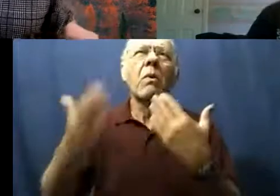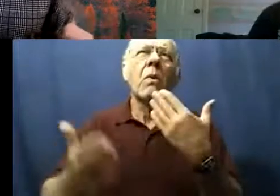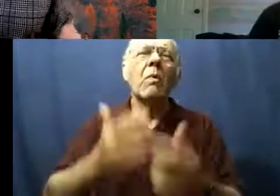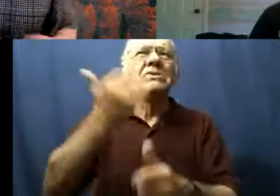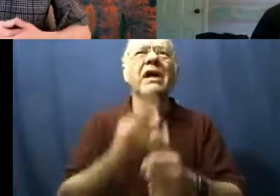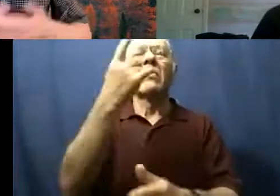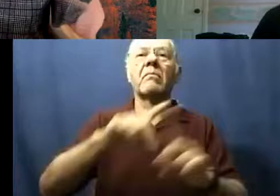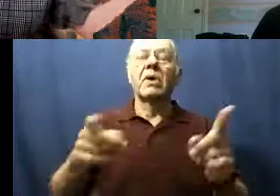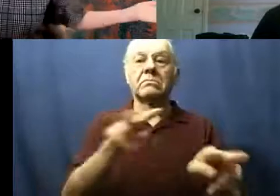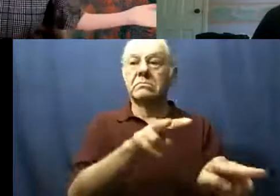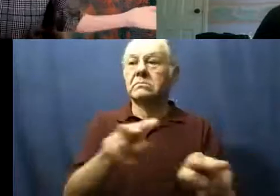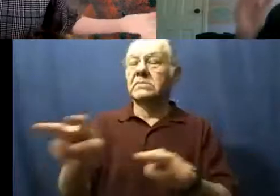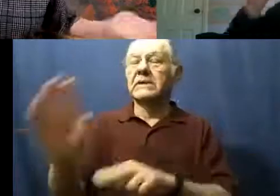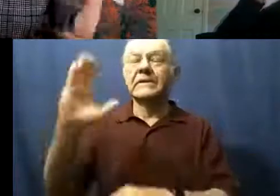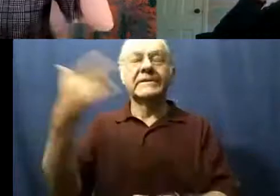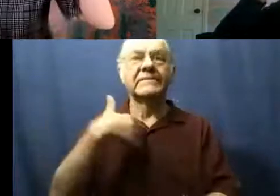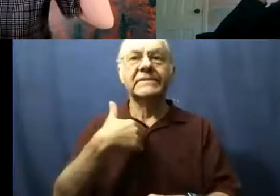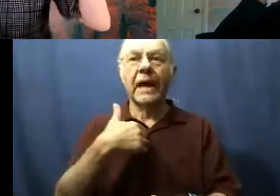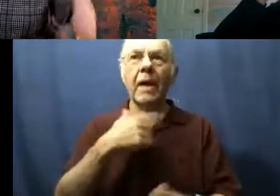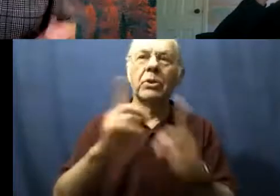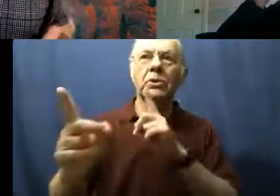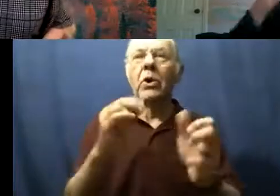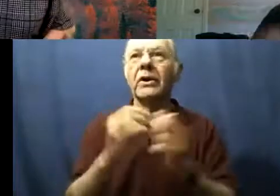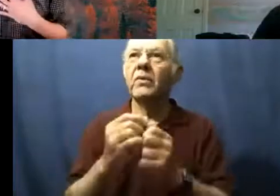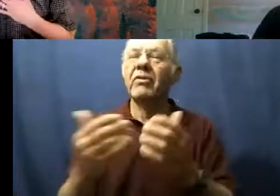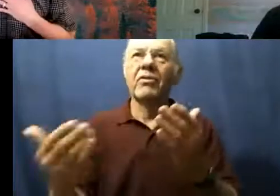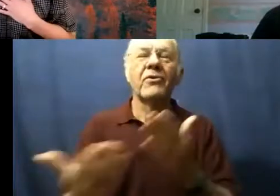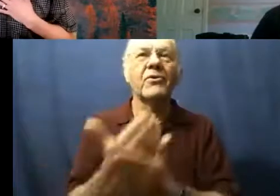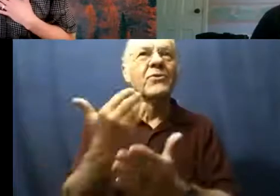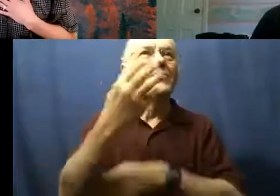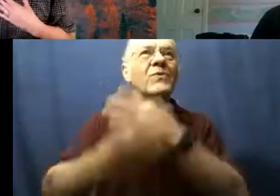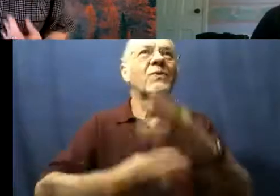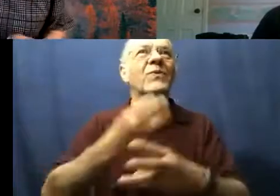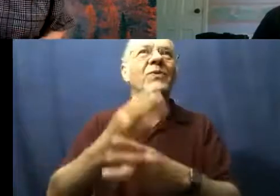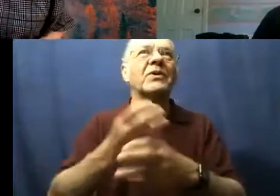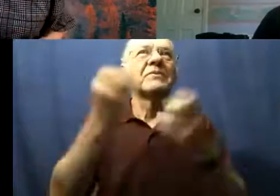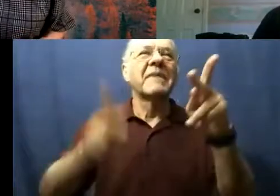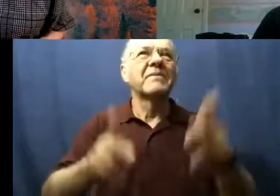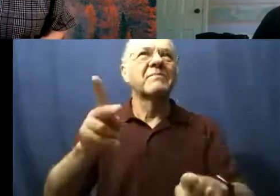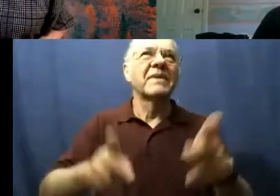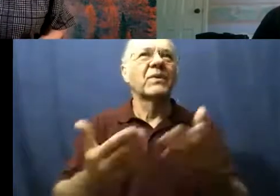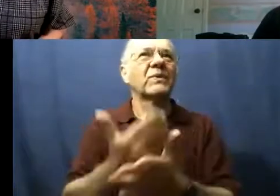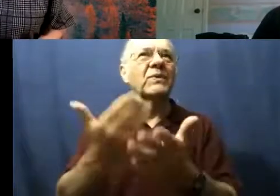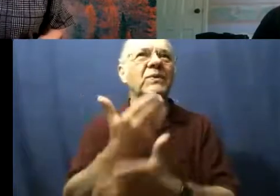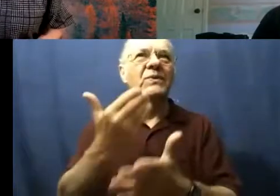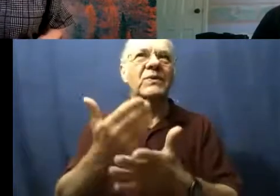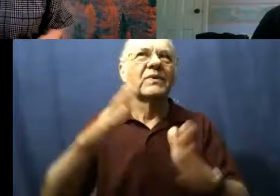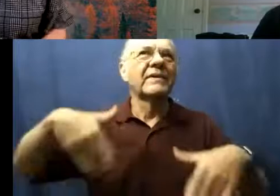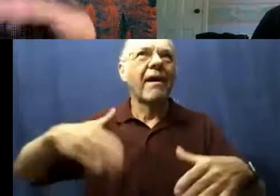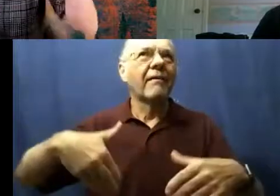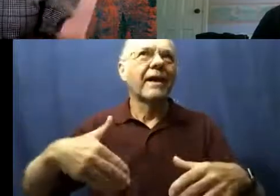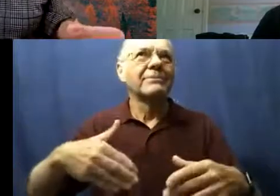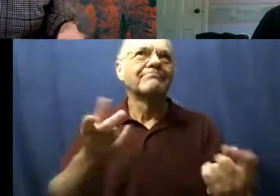but here it seems like I'm getting to talk to a whole world of folks I haven't had the opportunity to talk to before.